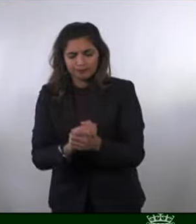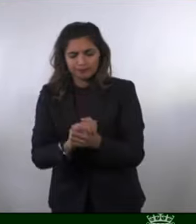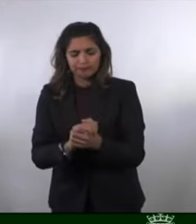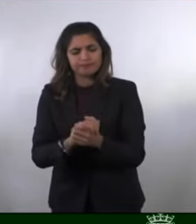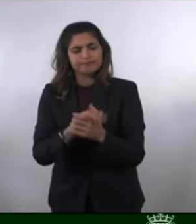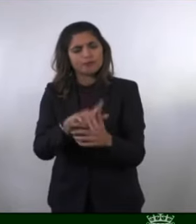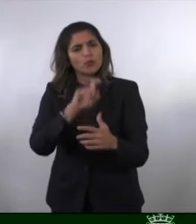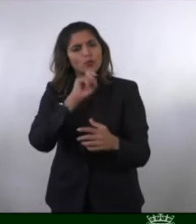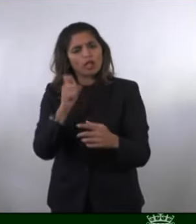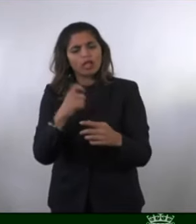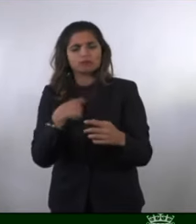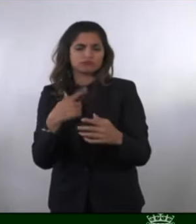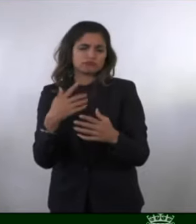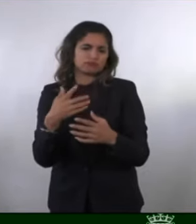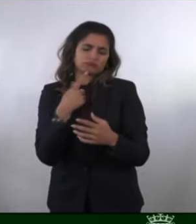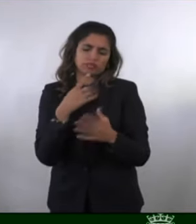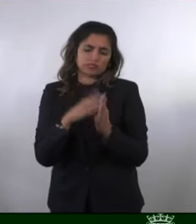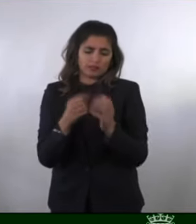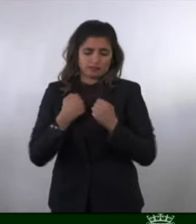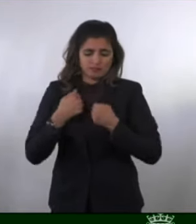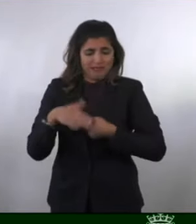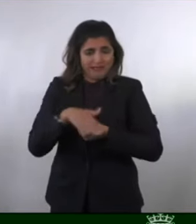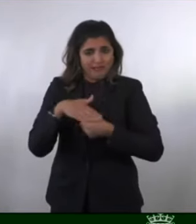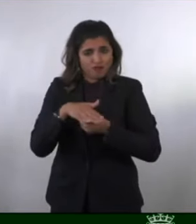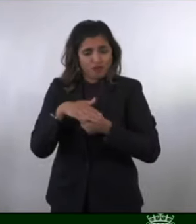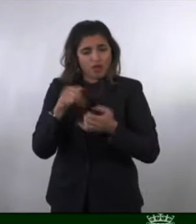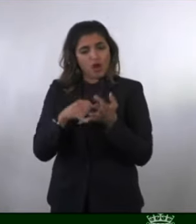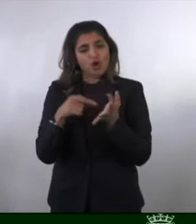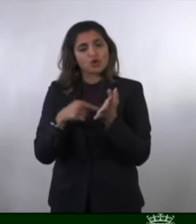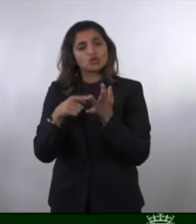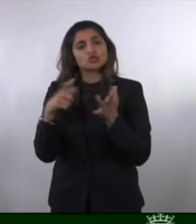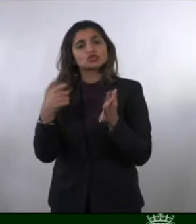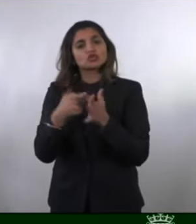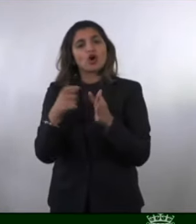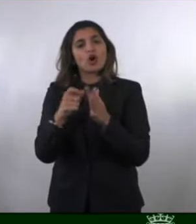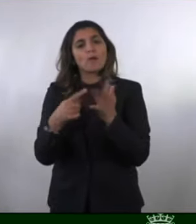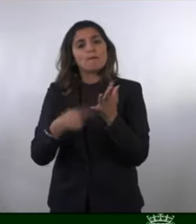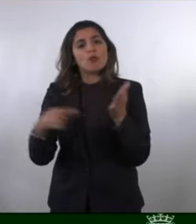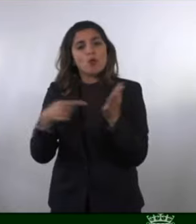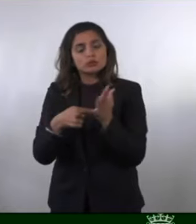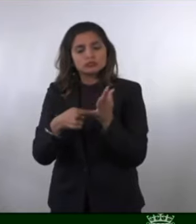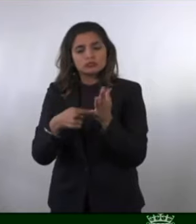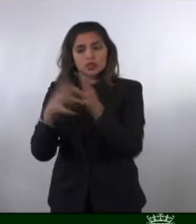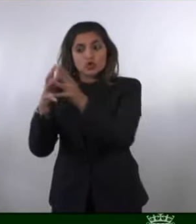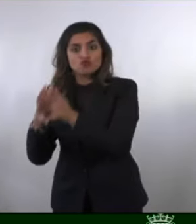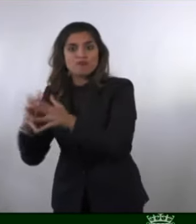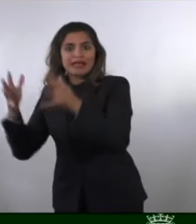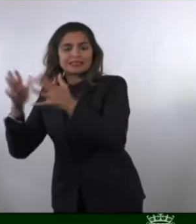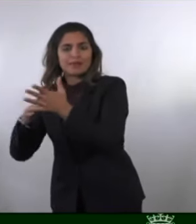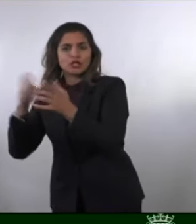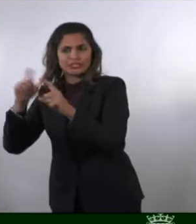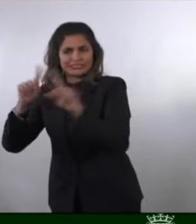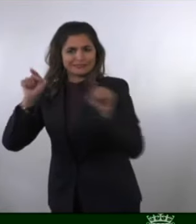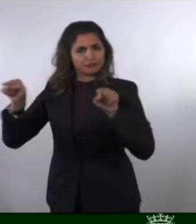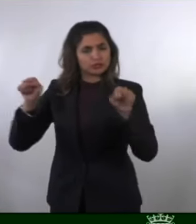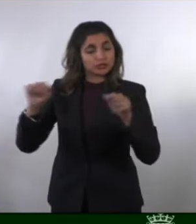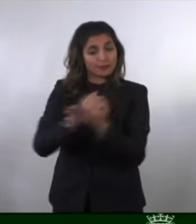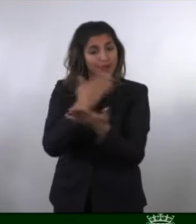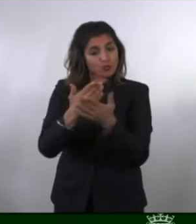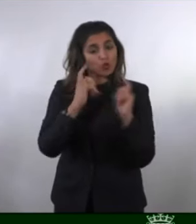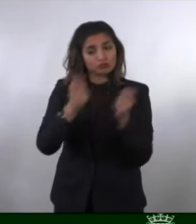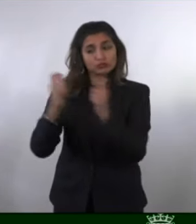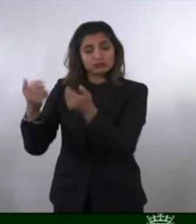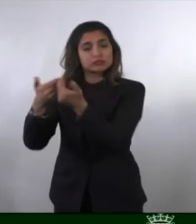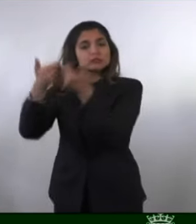like Stockport rather than wider combined authority areas like Greater Manchester? Prime Minister.